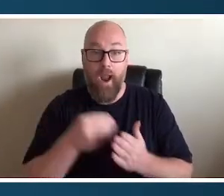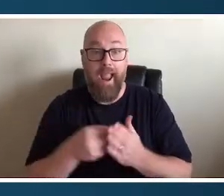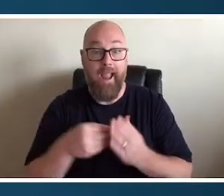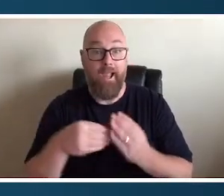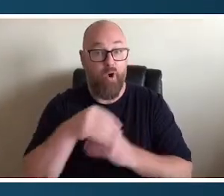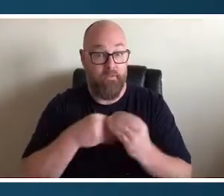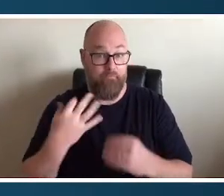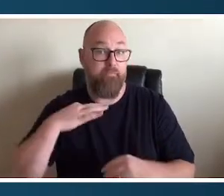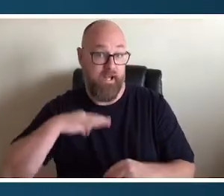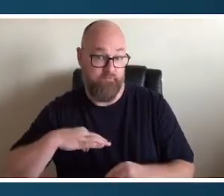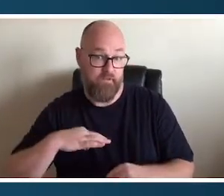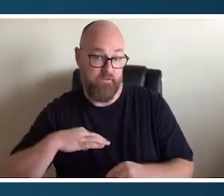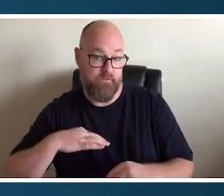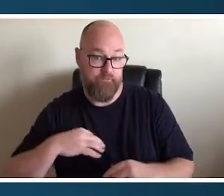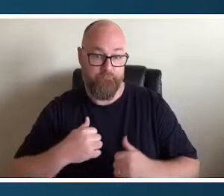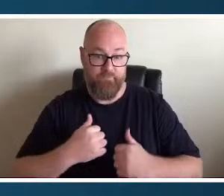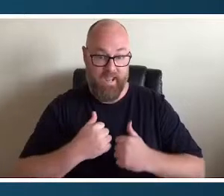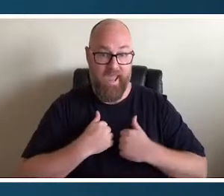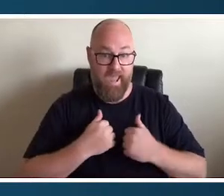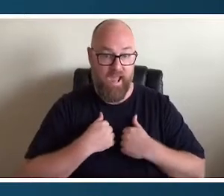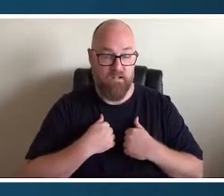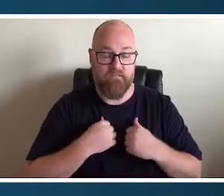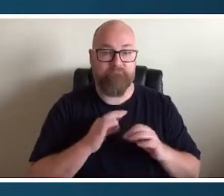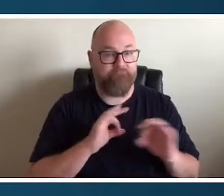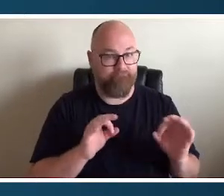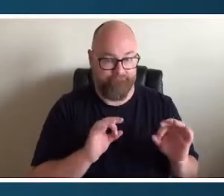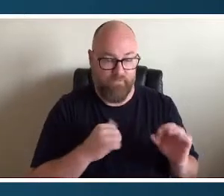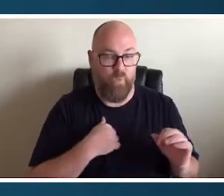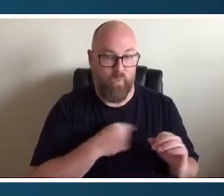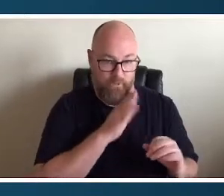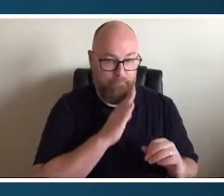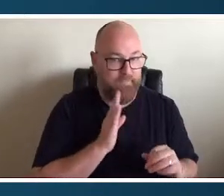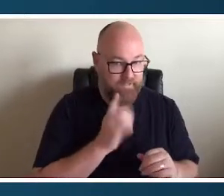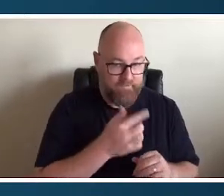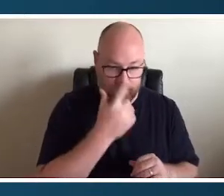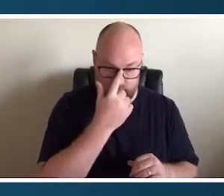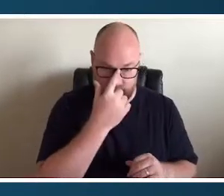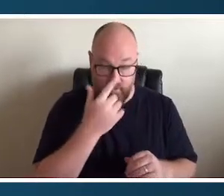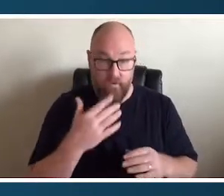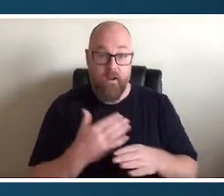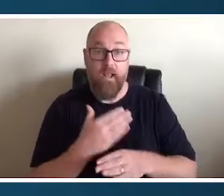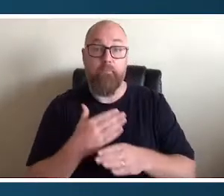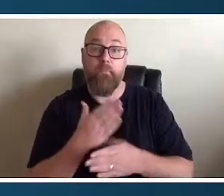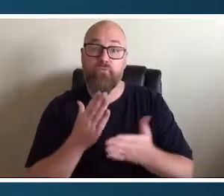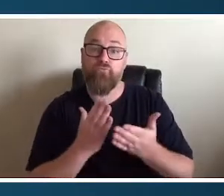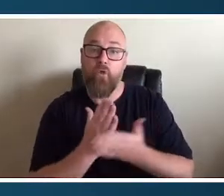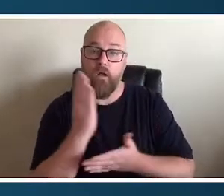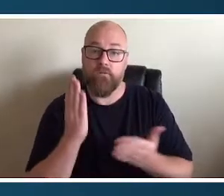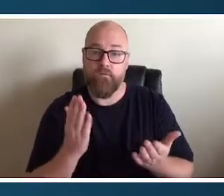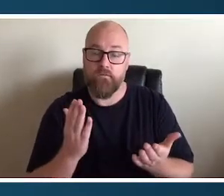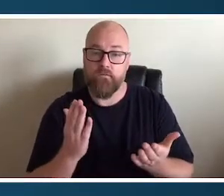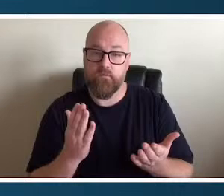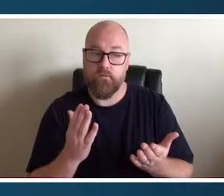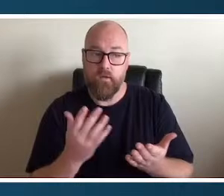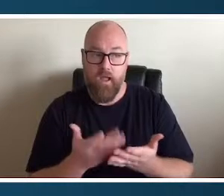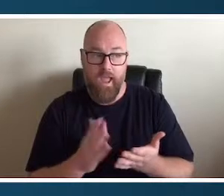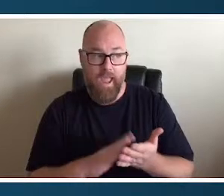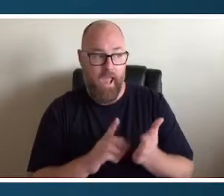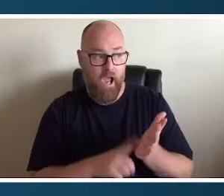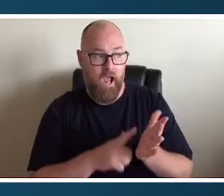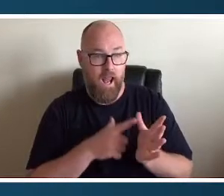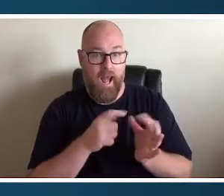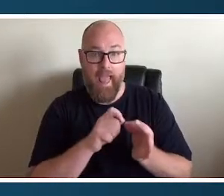out other than through remittances. In terms of employment rights, how do rights of labor mobility